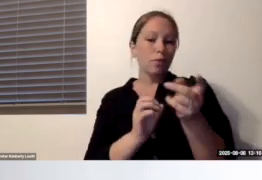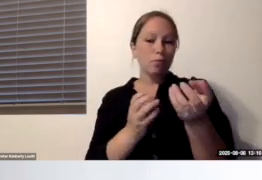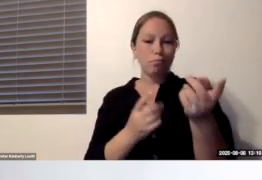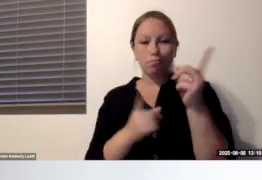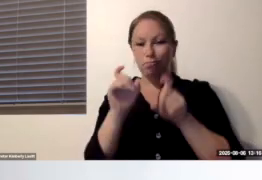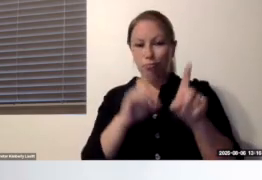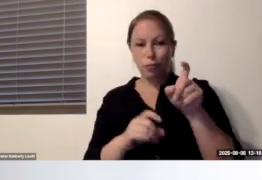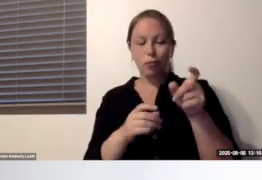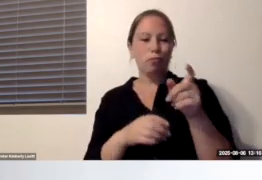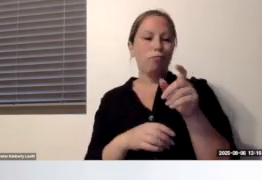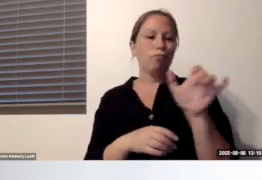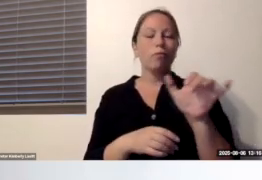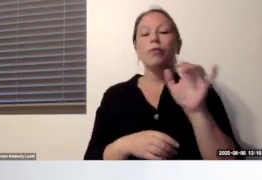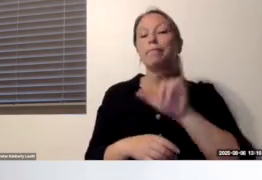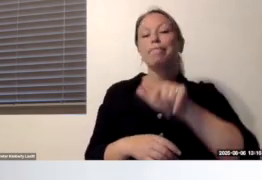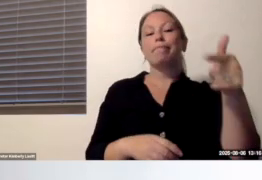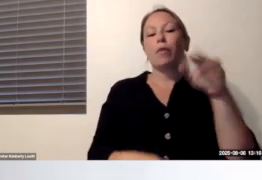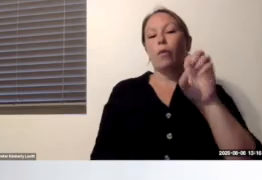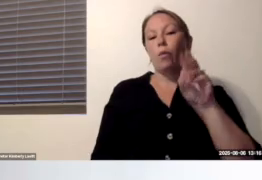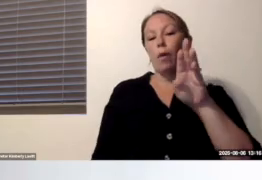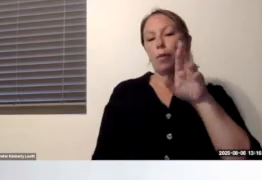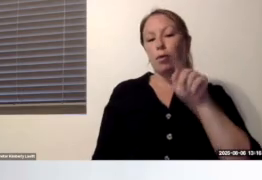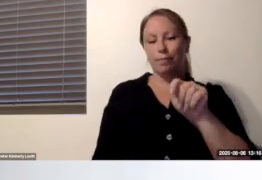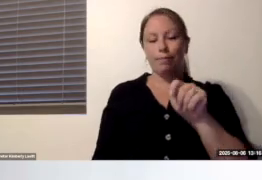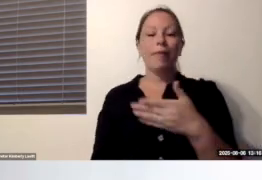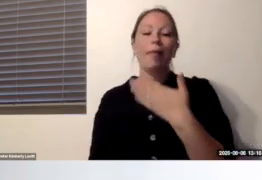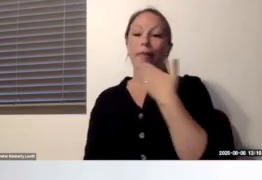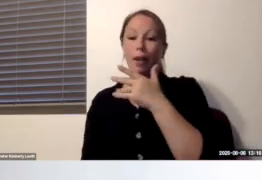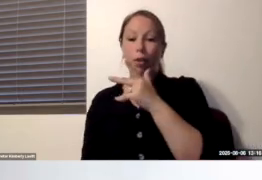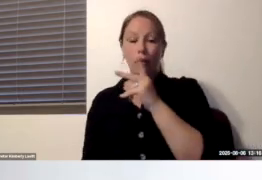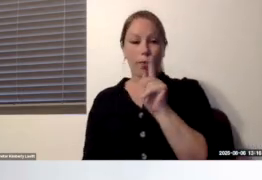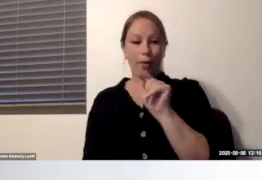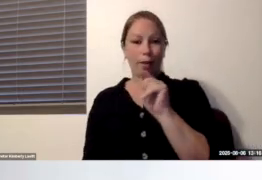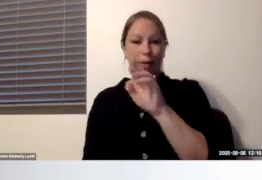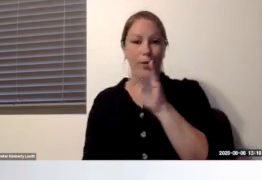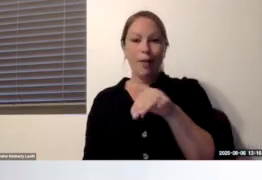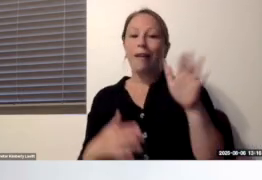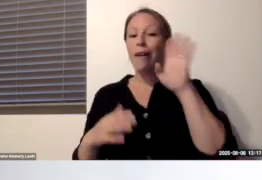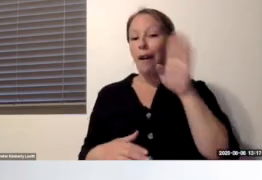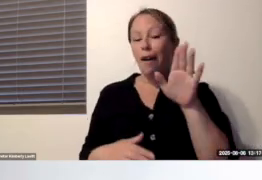So I'll turn it over to Robert. Thank you, Catherine. Hi,